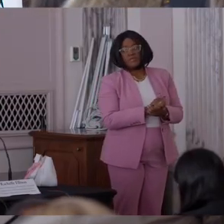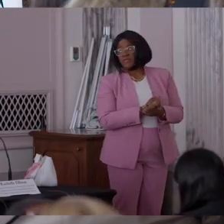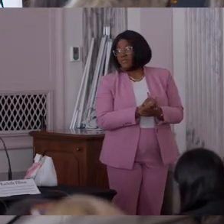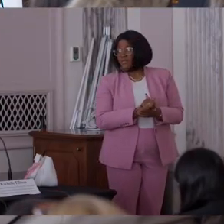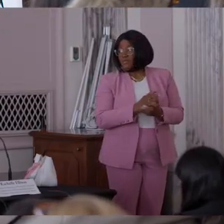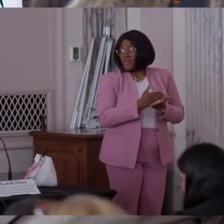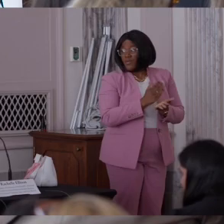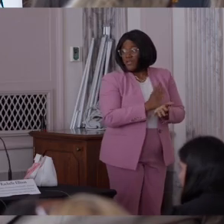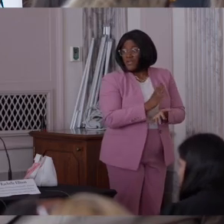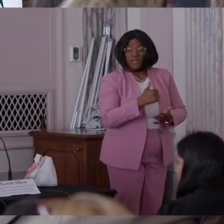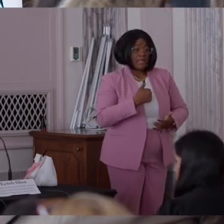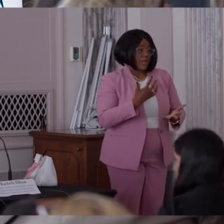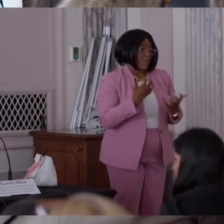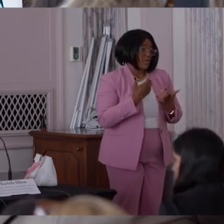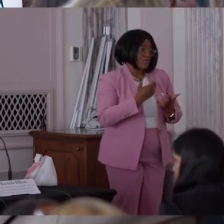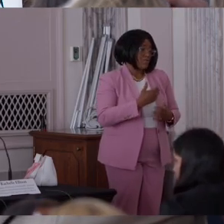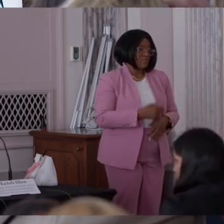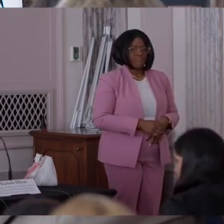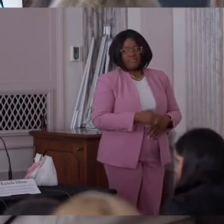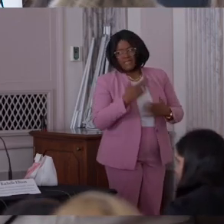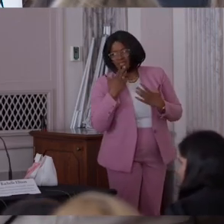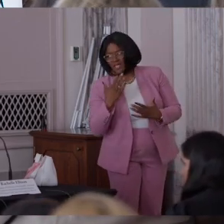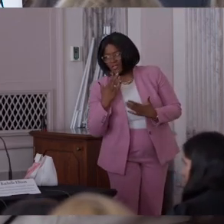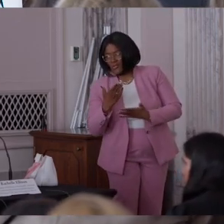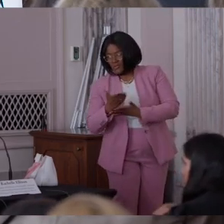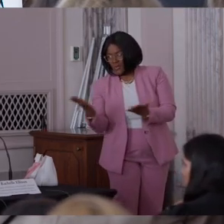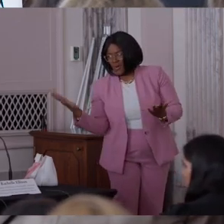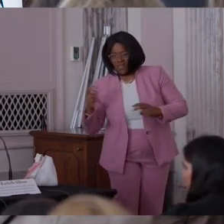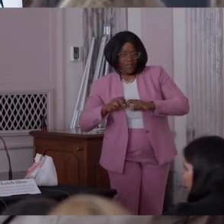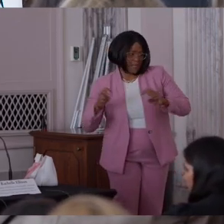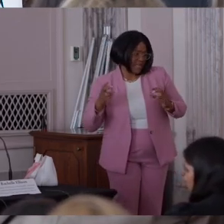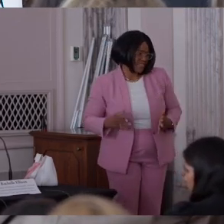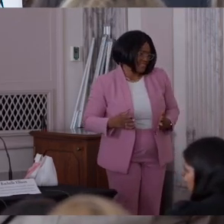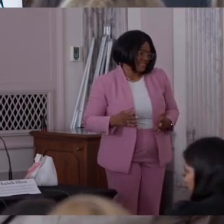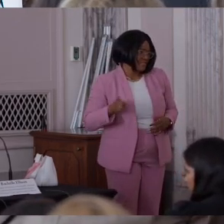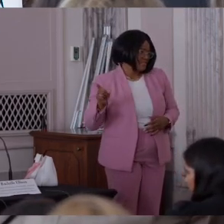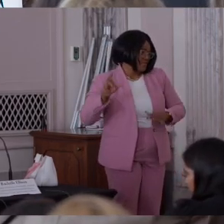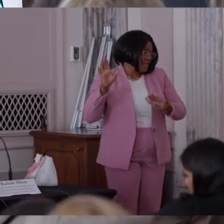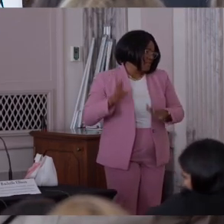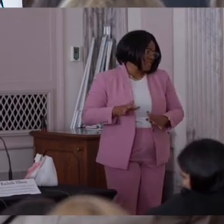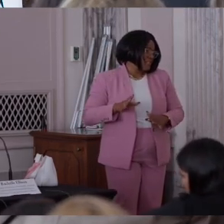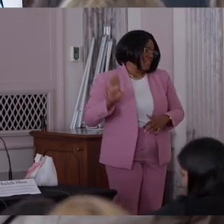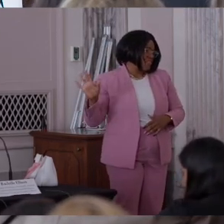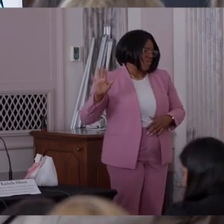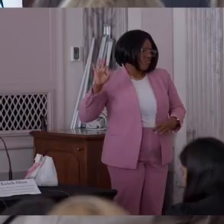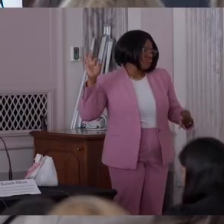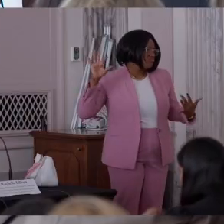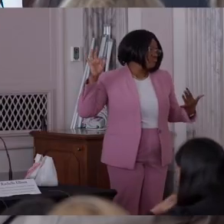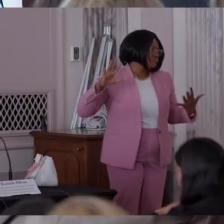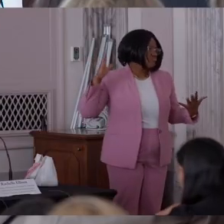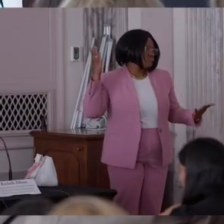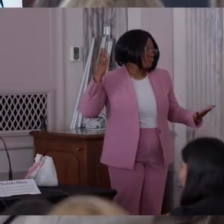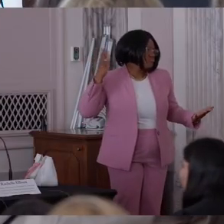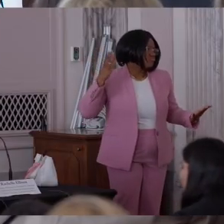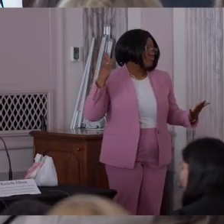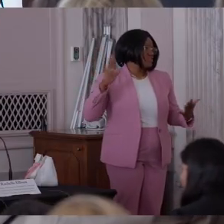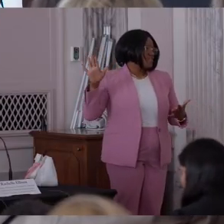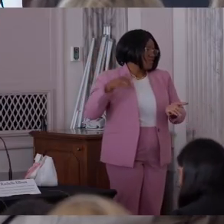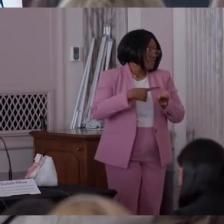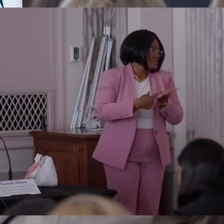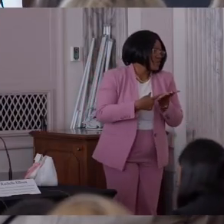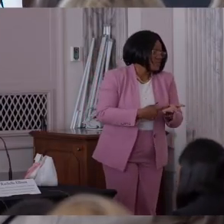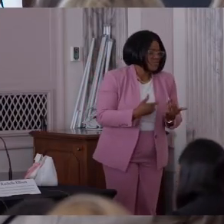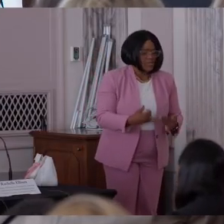All right, well, I would like to extend a thank you to all of our panelists for their excellent contributions and discussion today. Thank